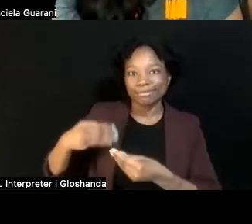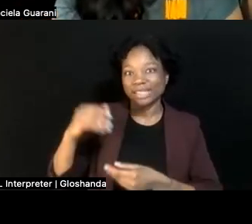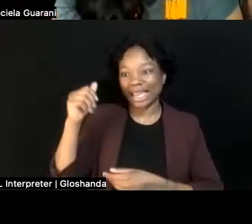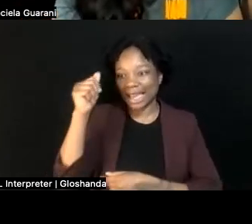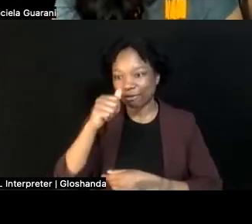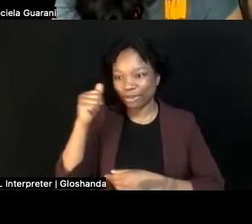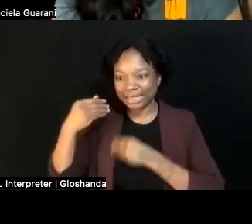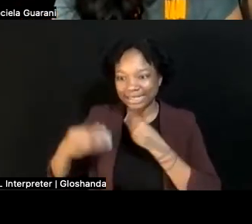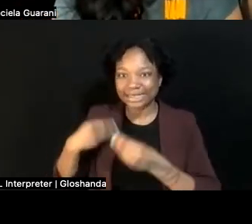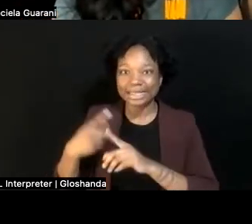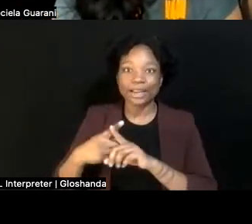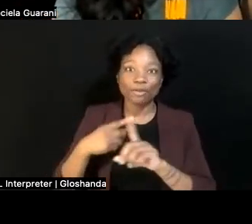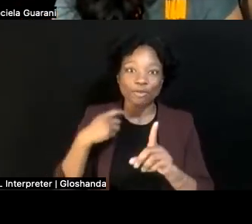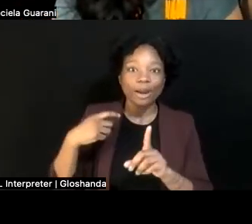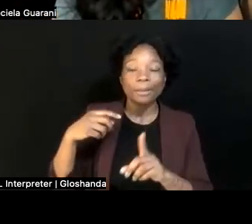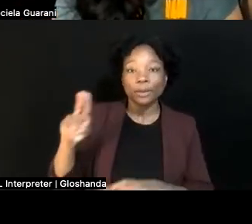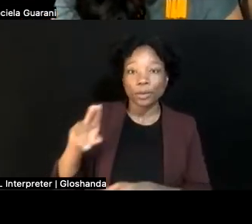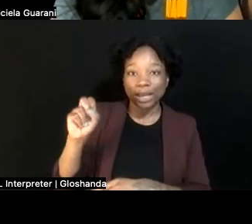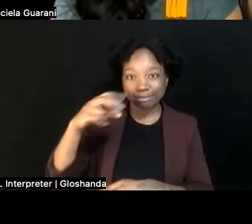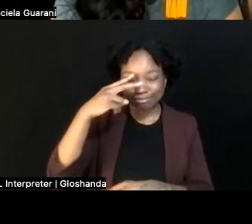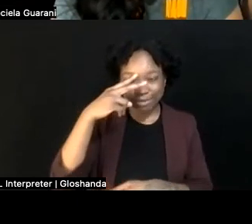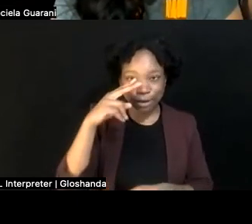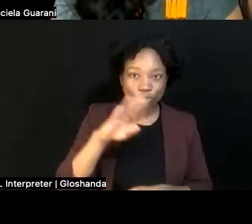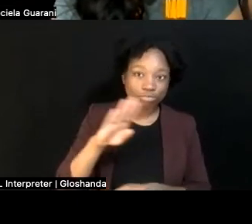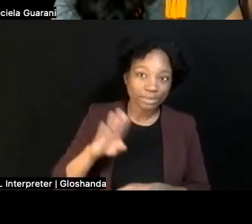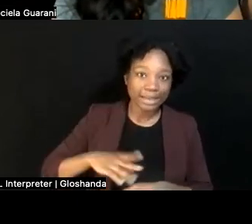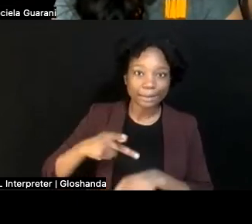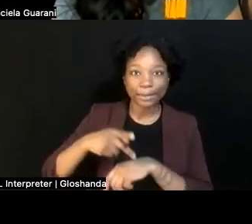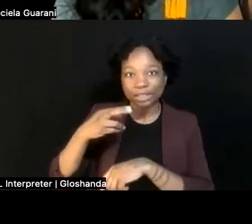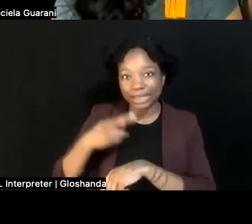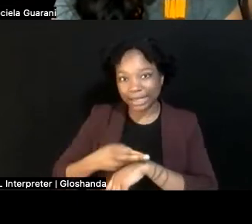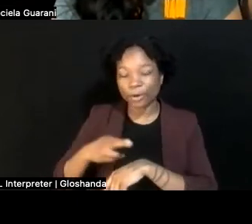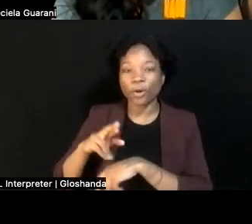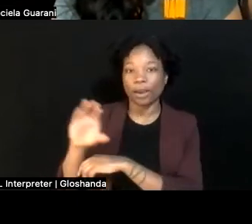joined us today have all received research and development funding through this program.